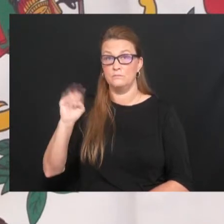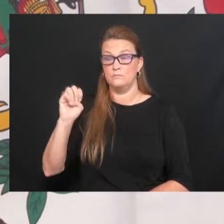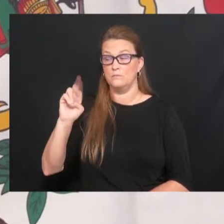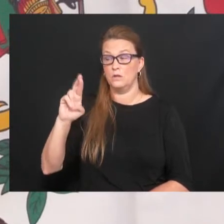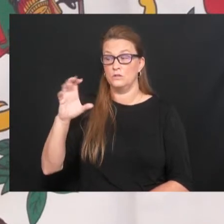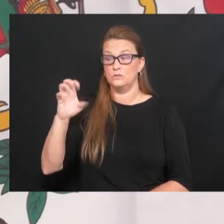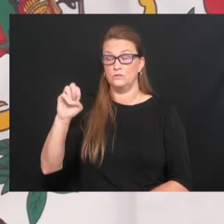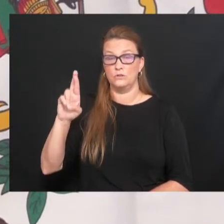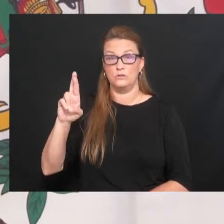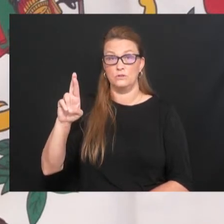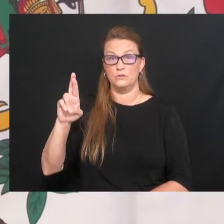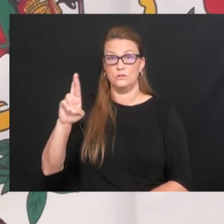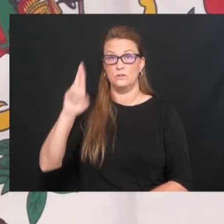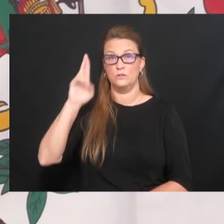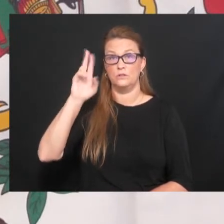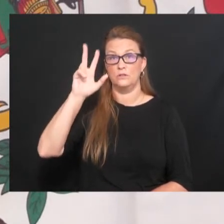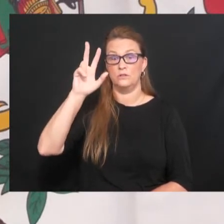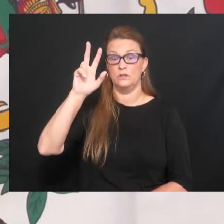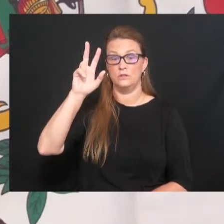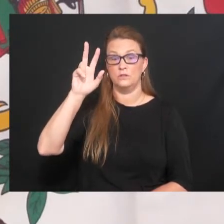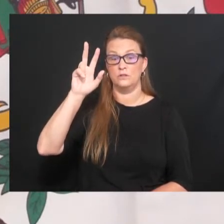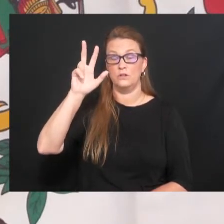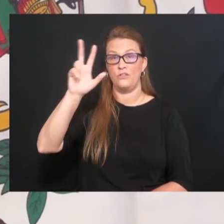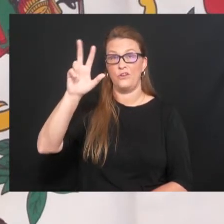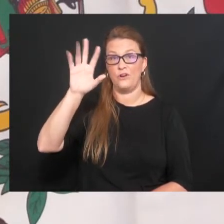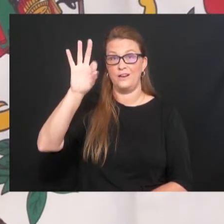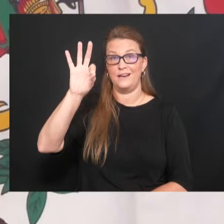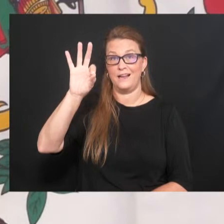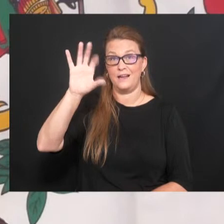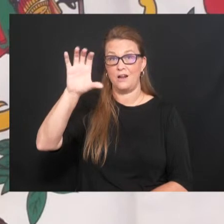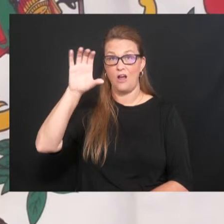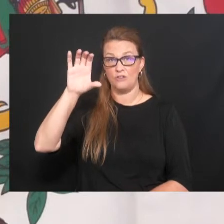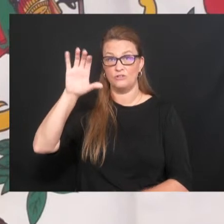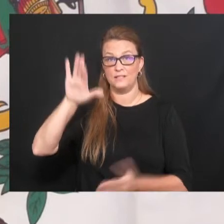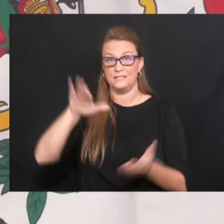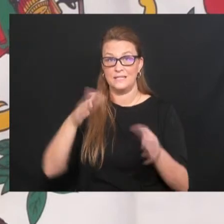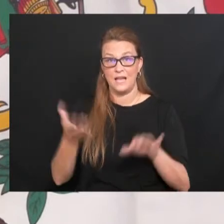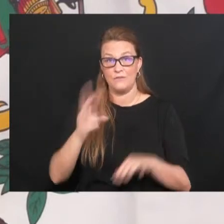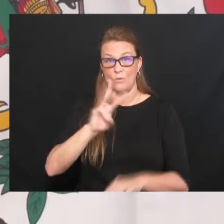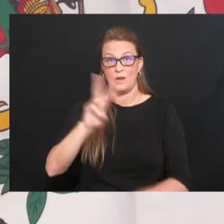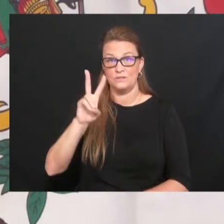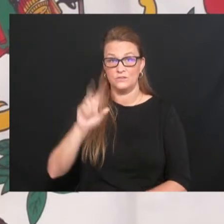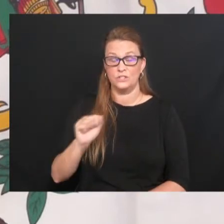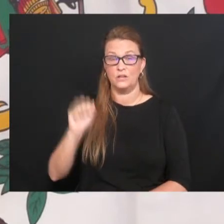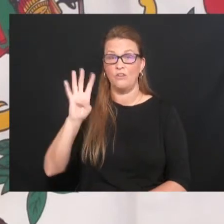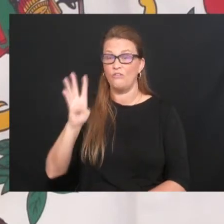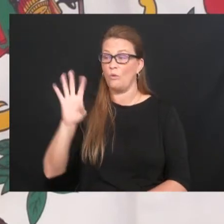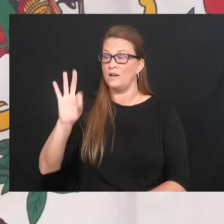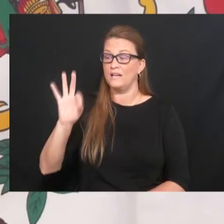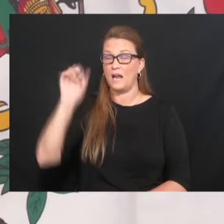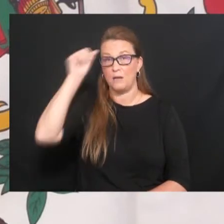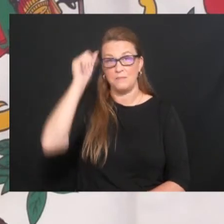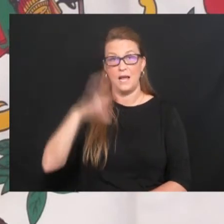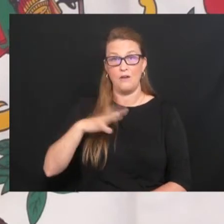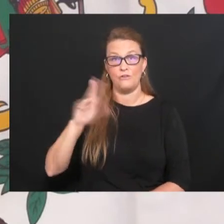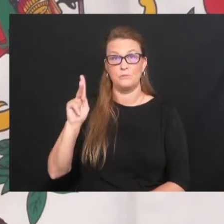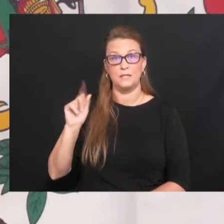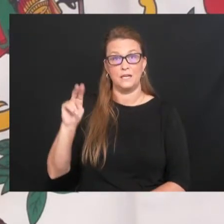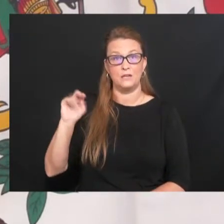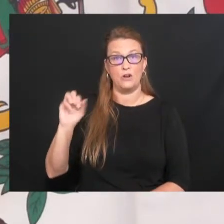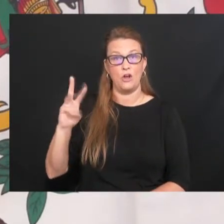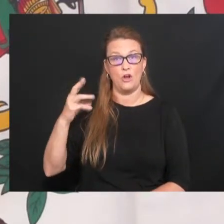County. The 3,900th death in West Virginia is a 49-year-old male from Kanawha County.